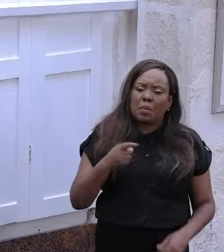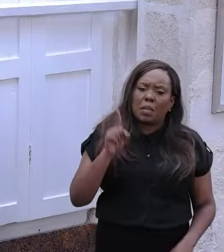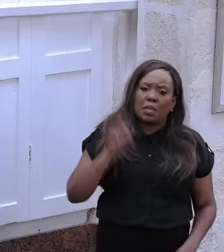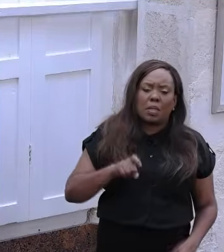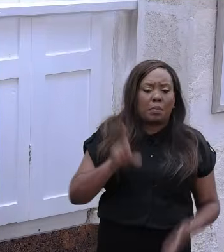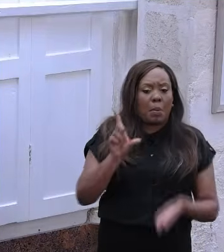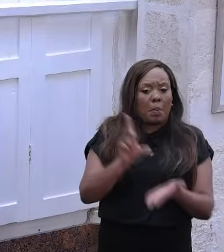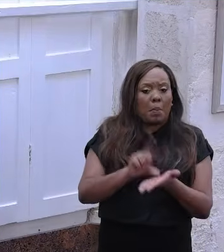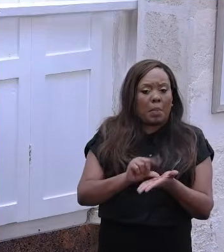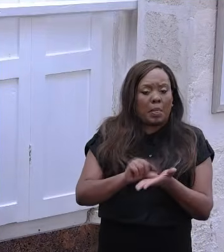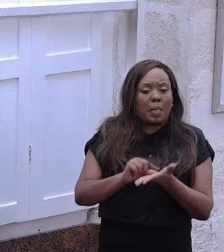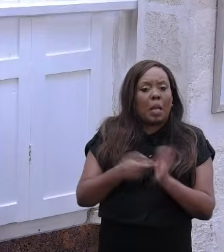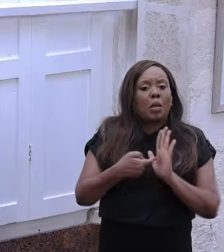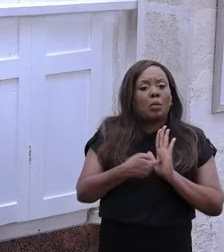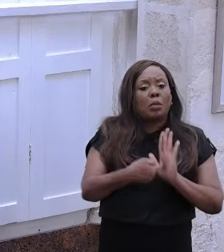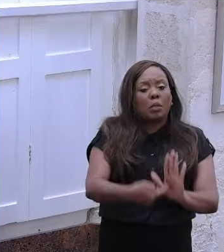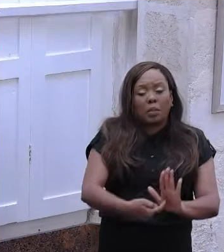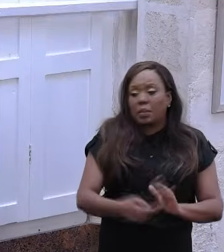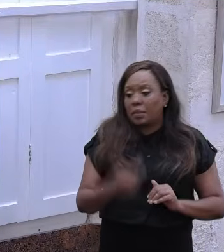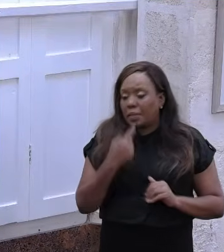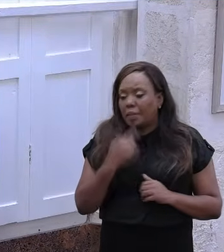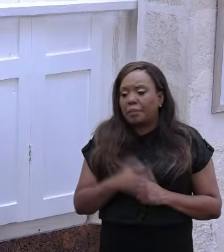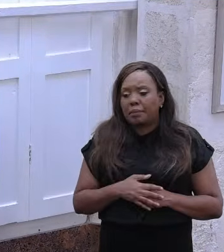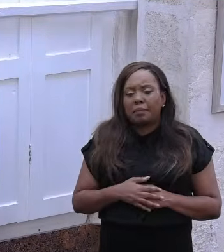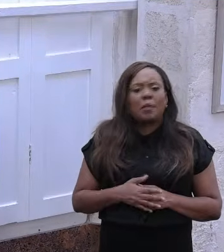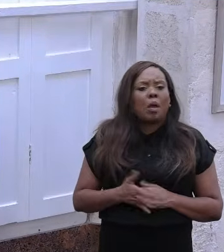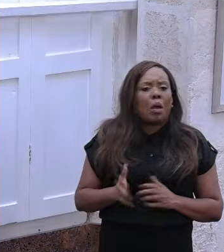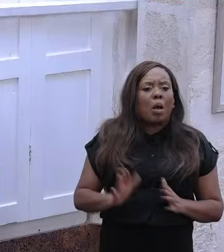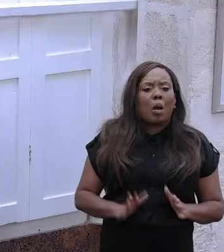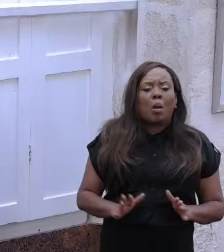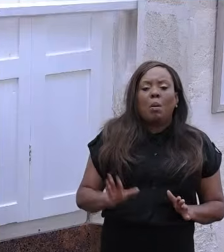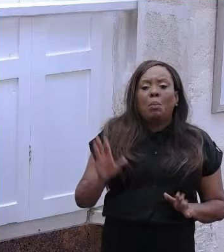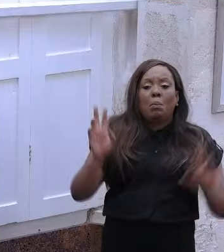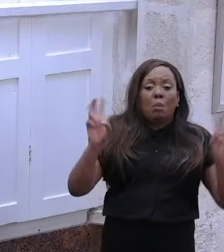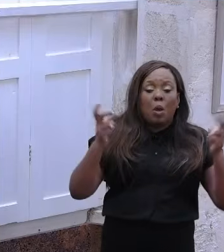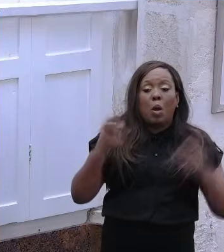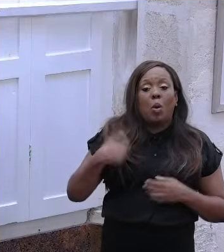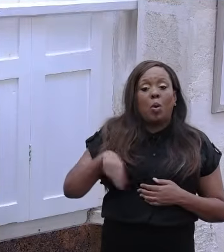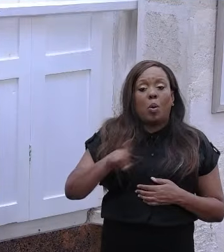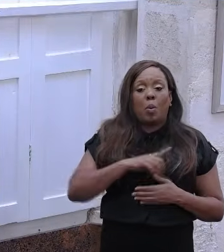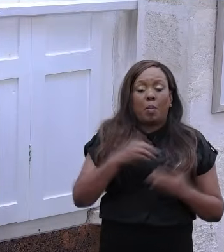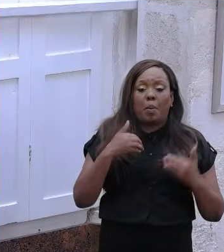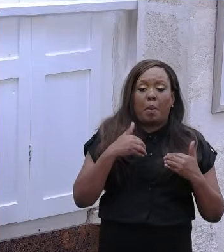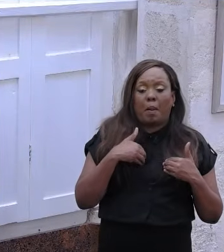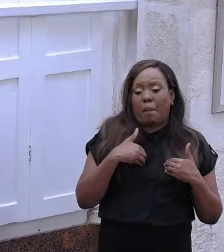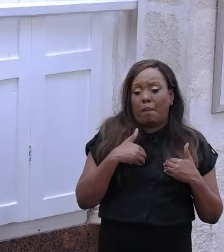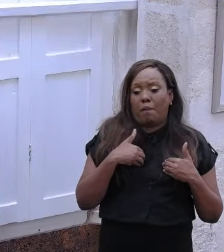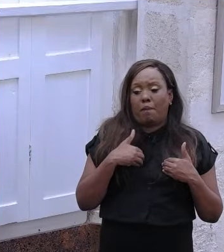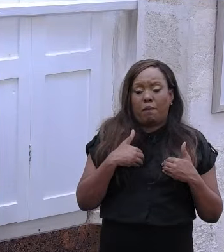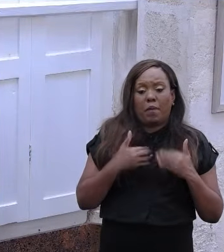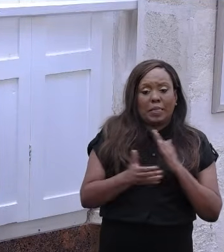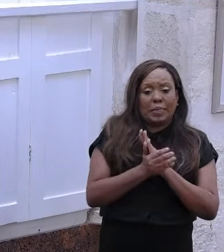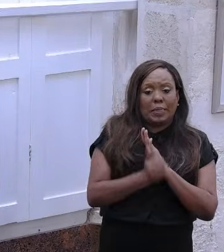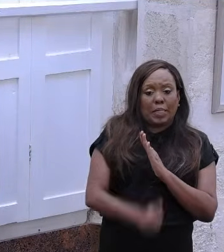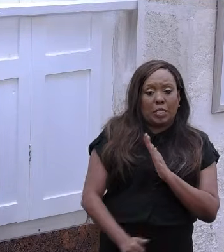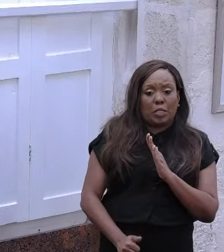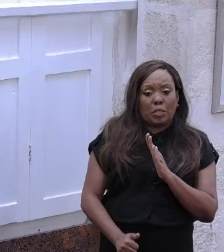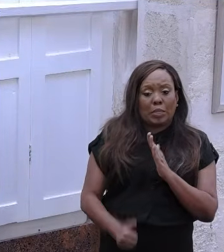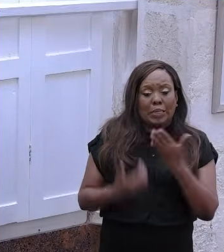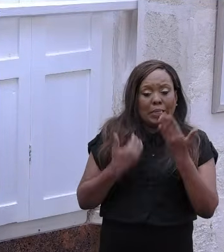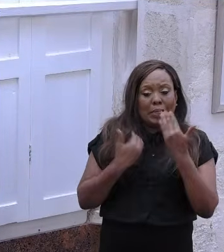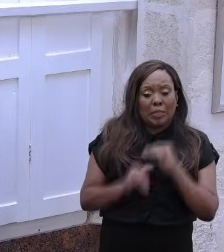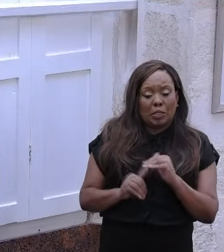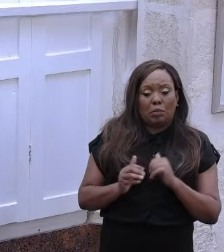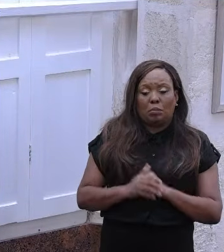Barbadians, these are the areas where we have deficits and shortages in, and these are where this is where we are doing well,